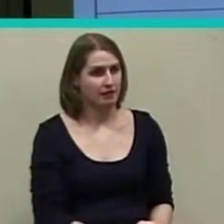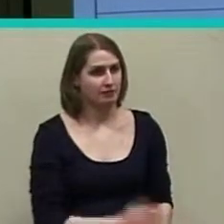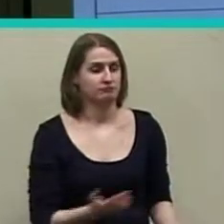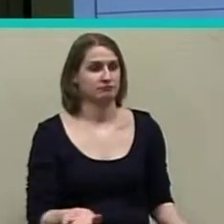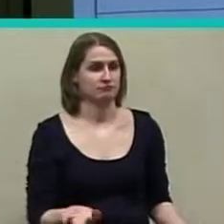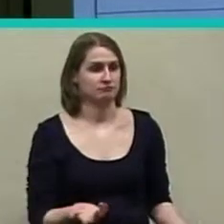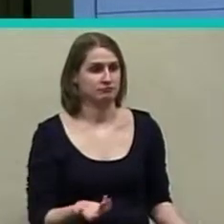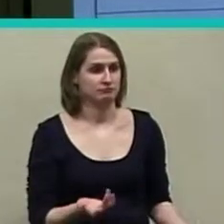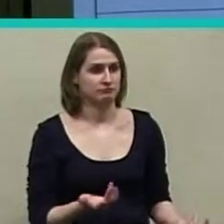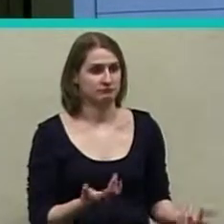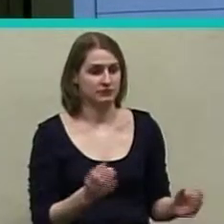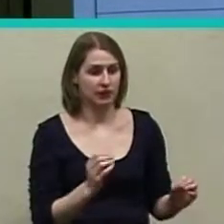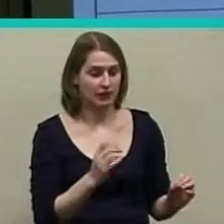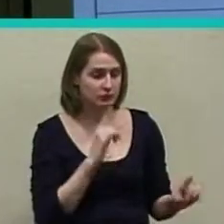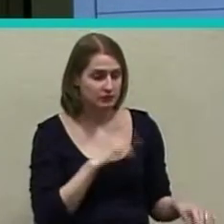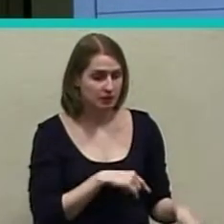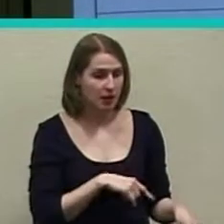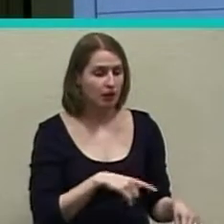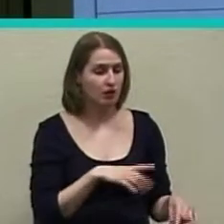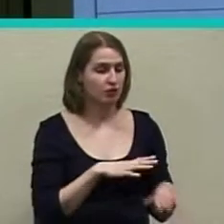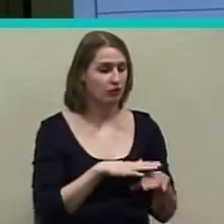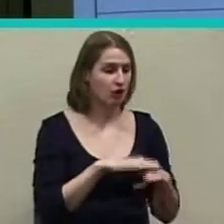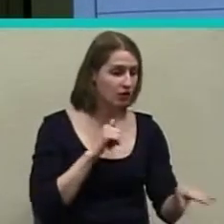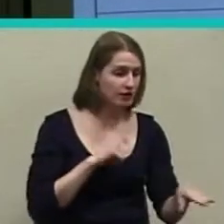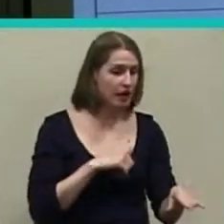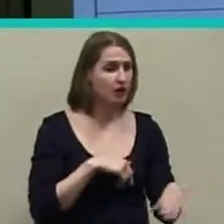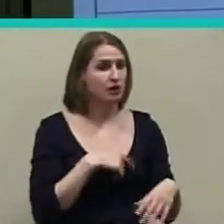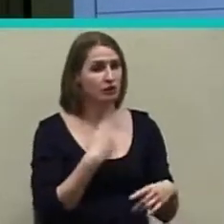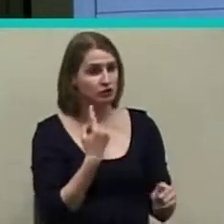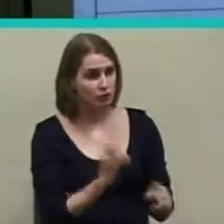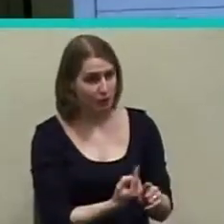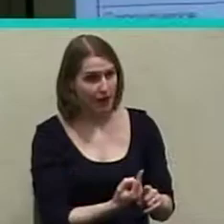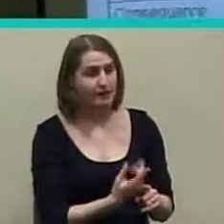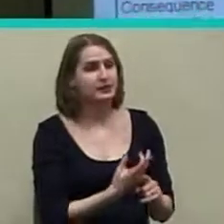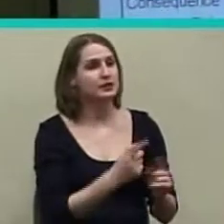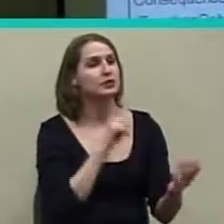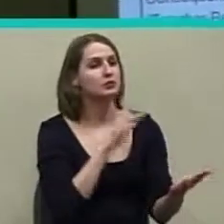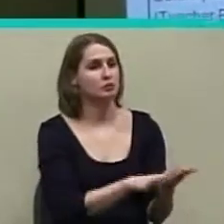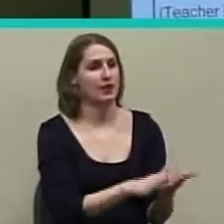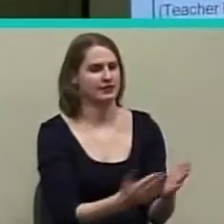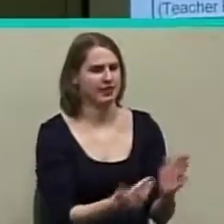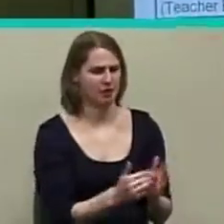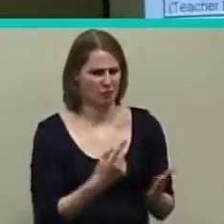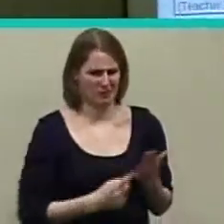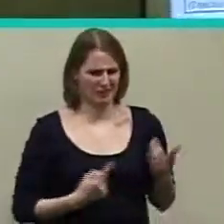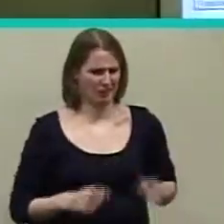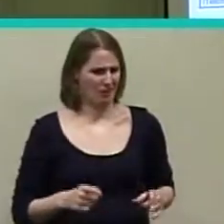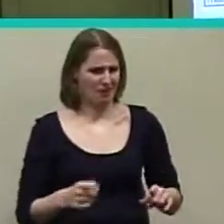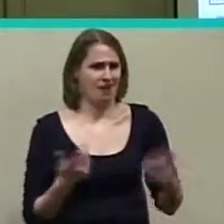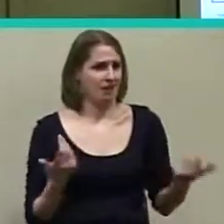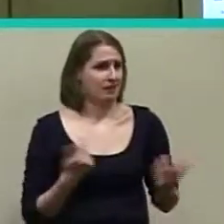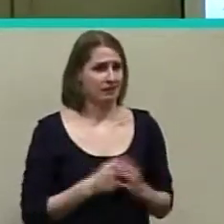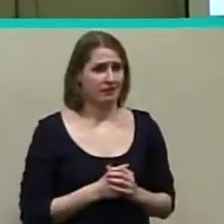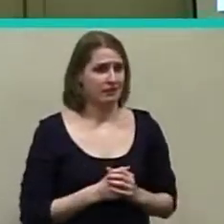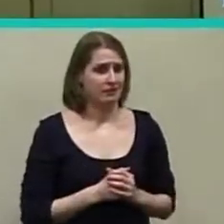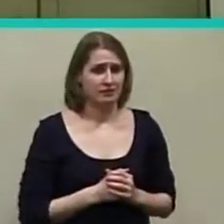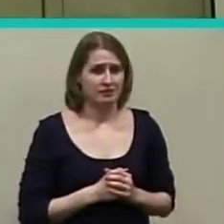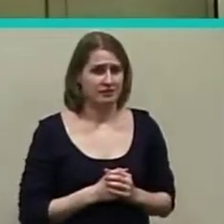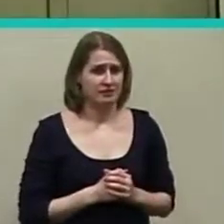Opportunity to respond, called out, correct, and he's praised again. What's going on here?